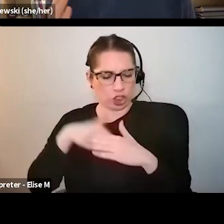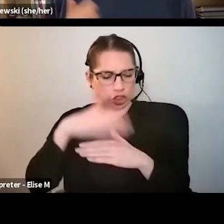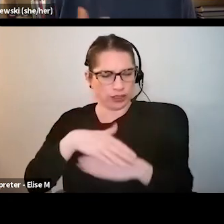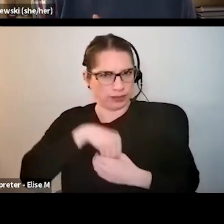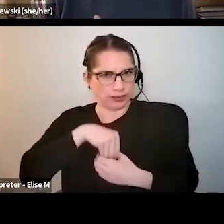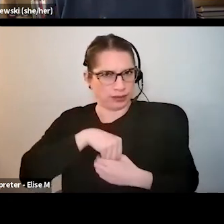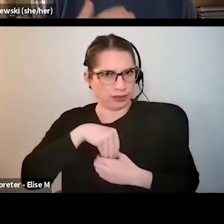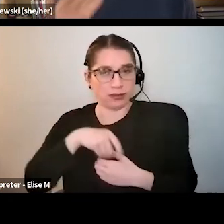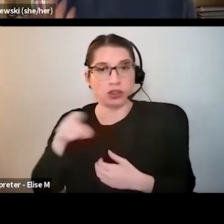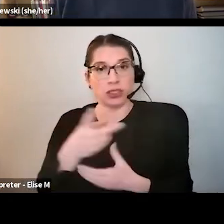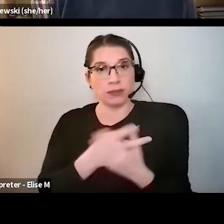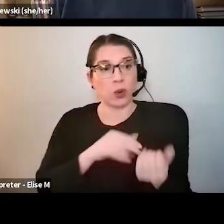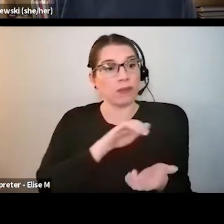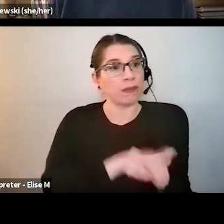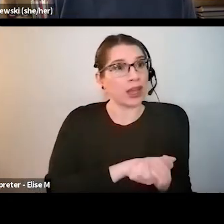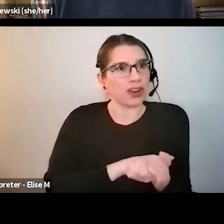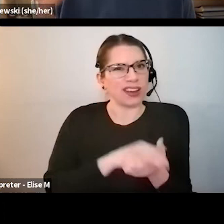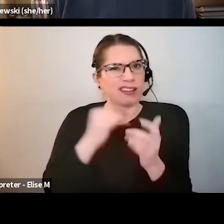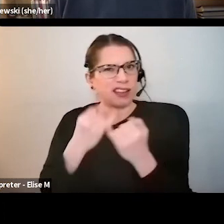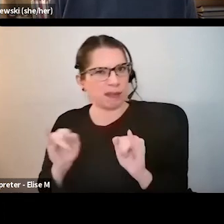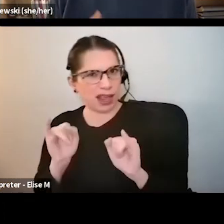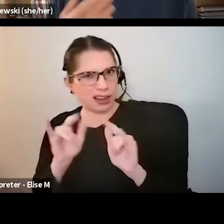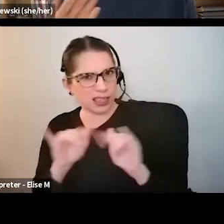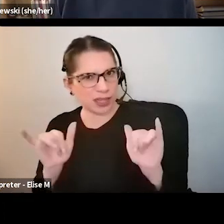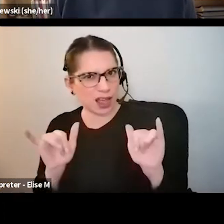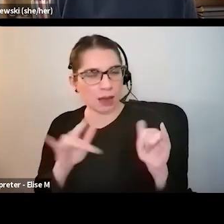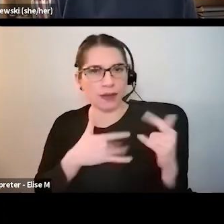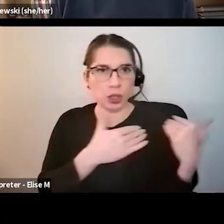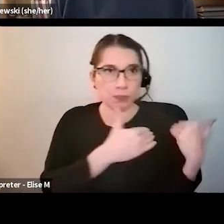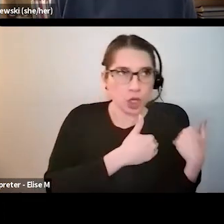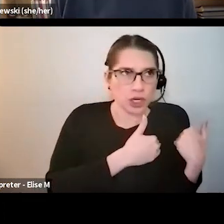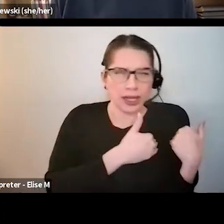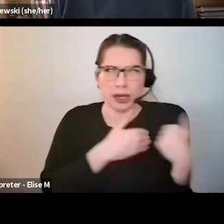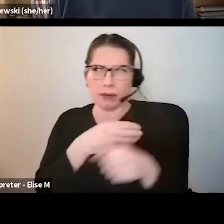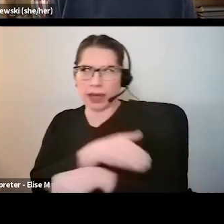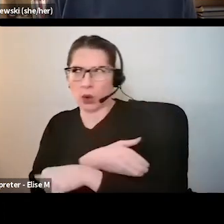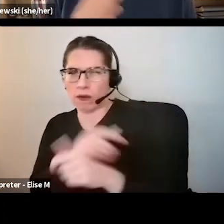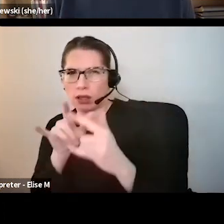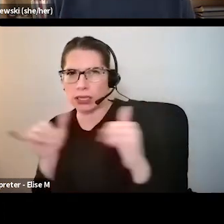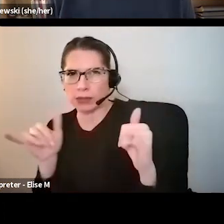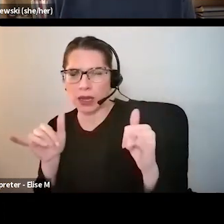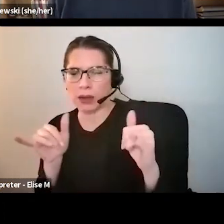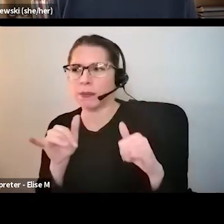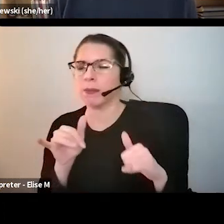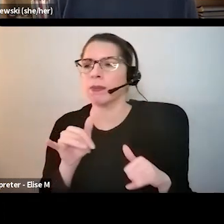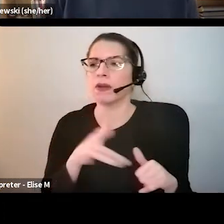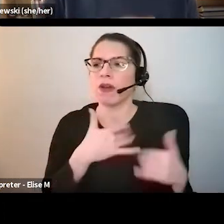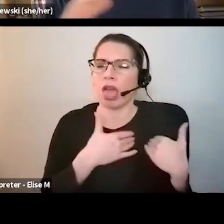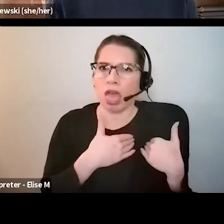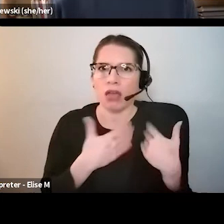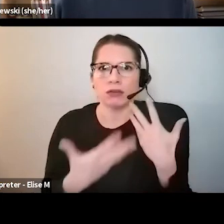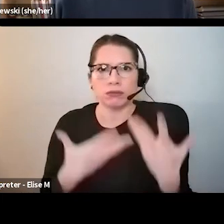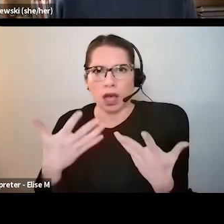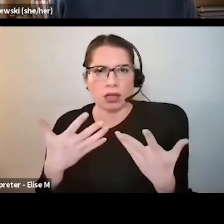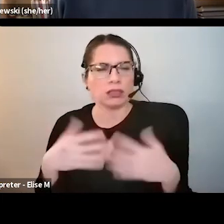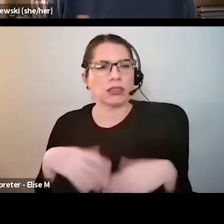both betrothed yet independent, burdened yet powerful. And I think this work